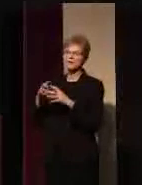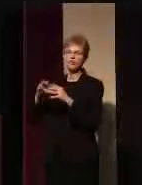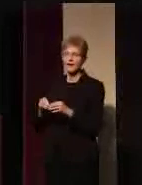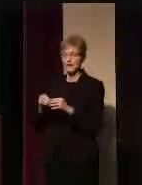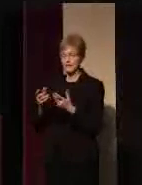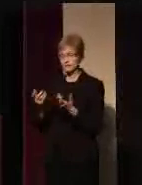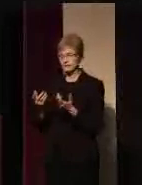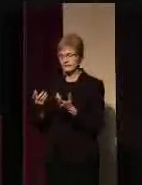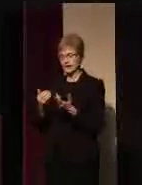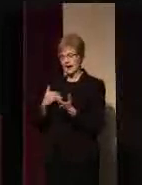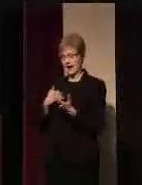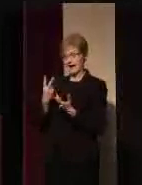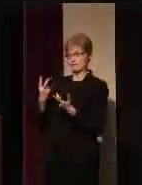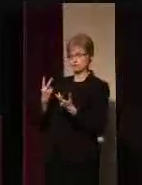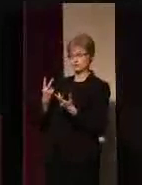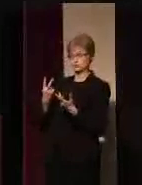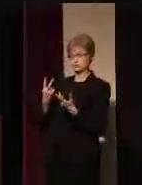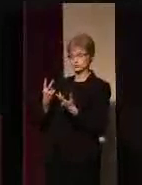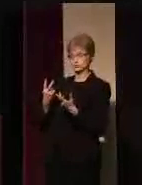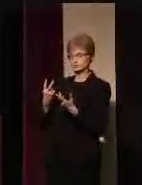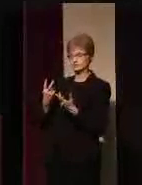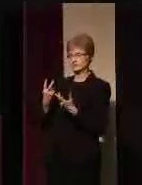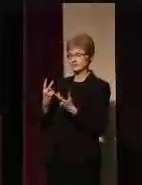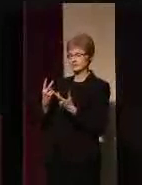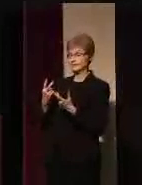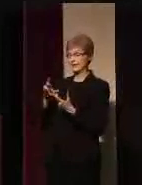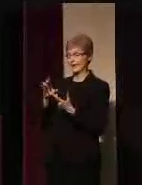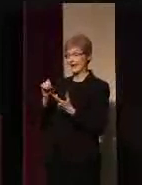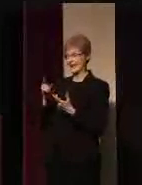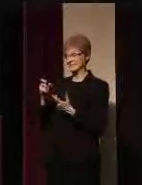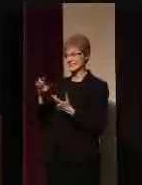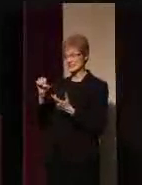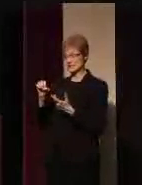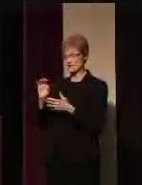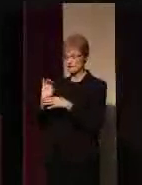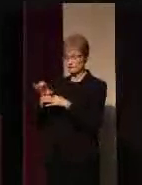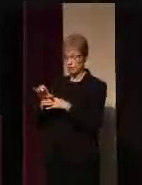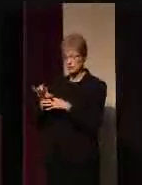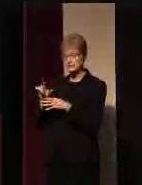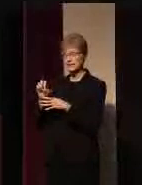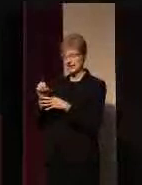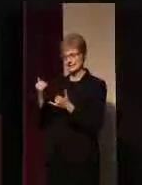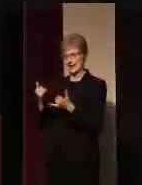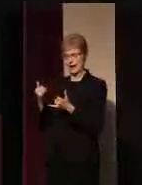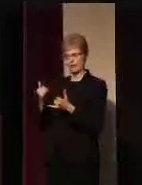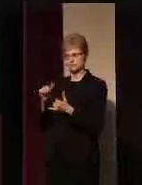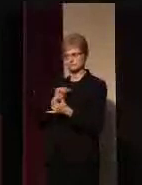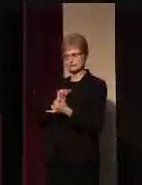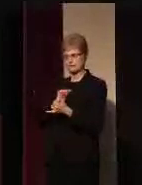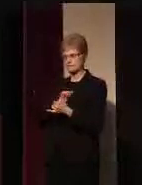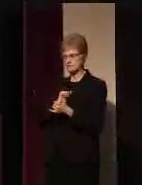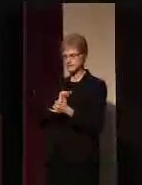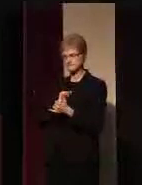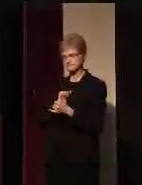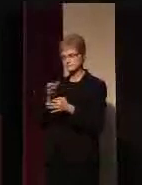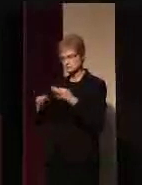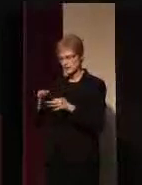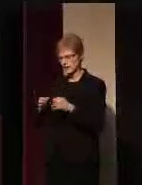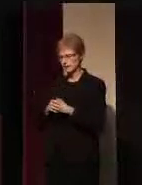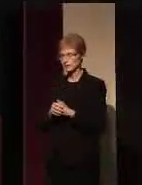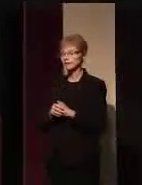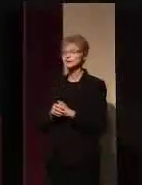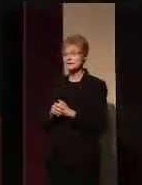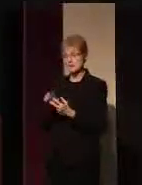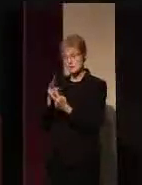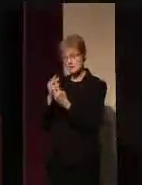two excessive force cases right now that I'm handling as an attorney in my law firm. And don't you know, magically, in both of